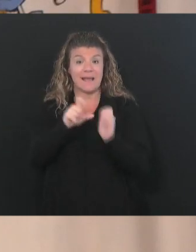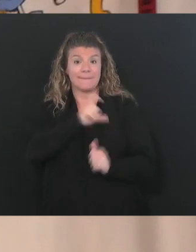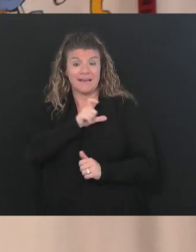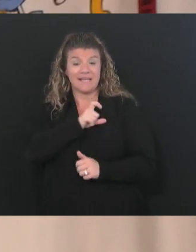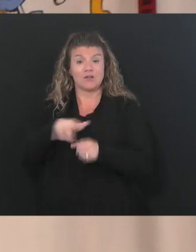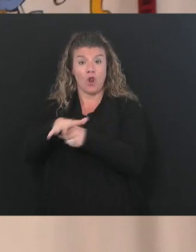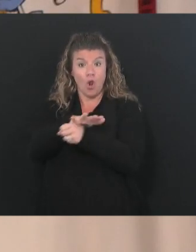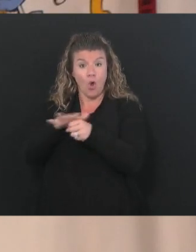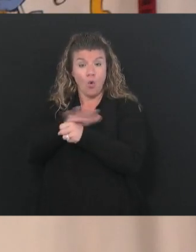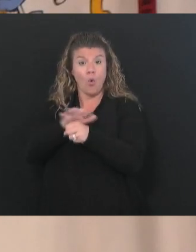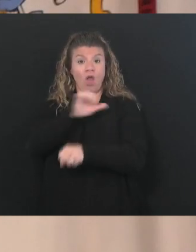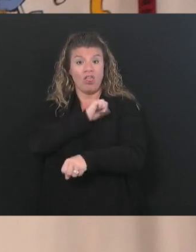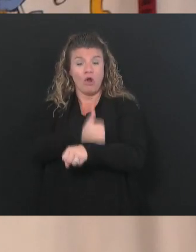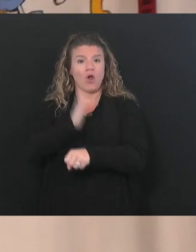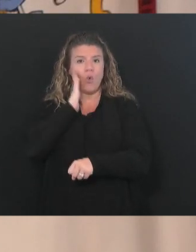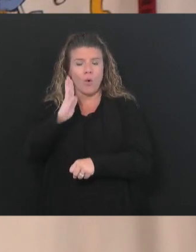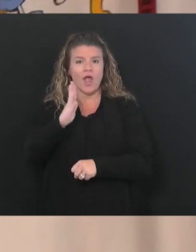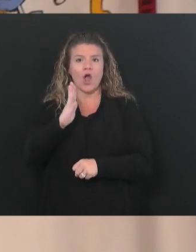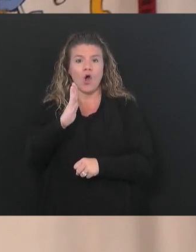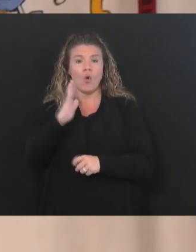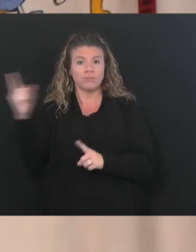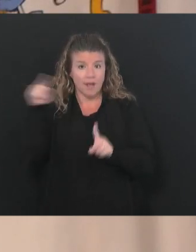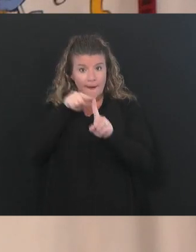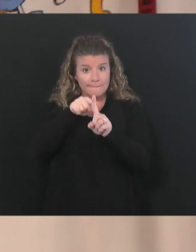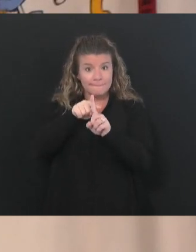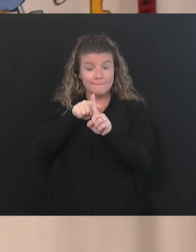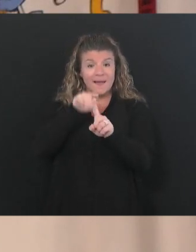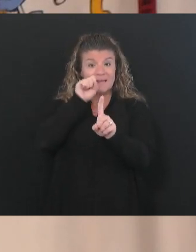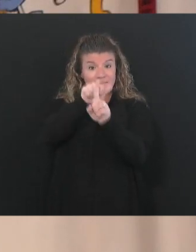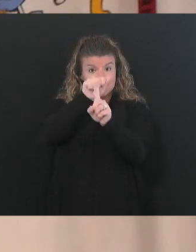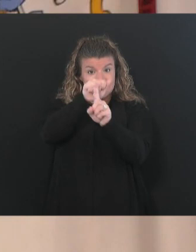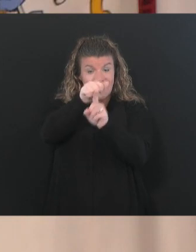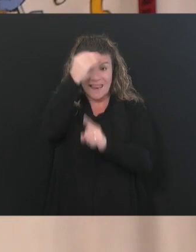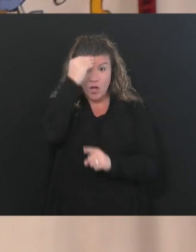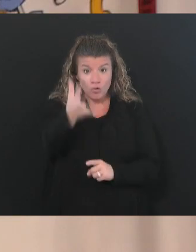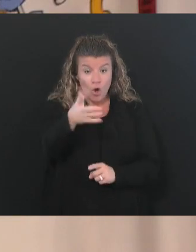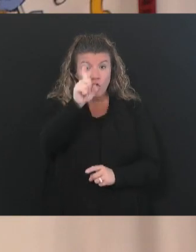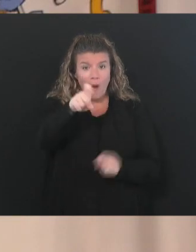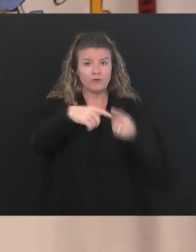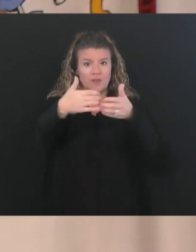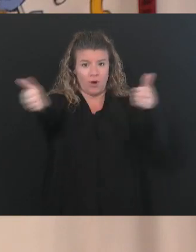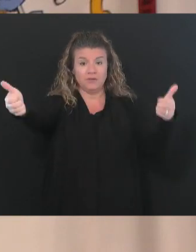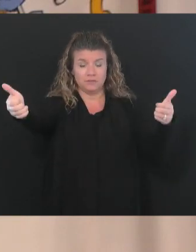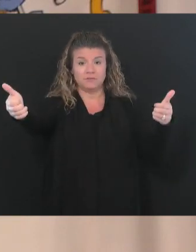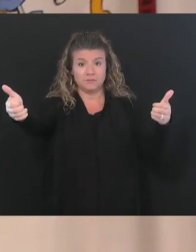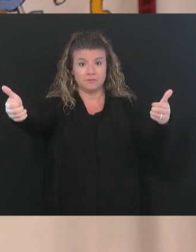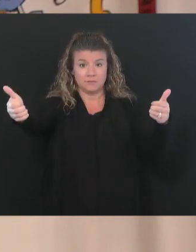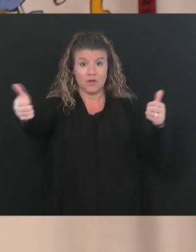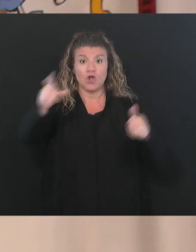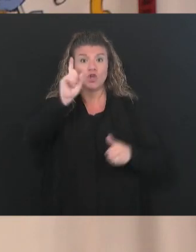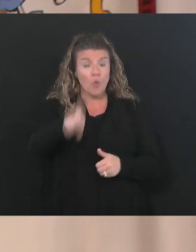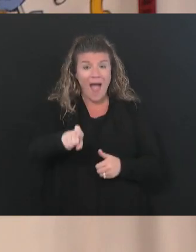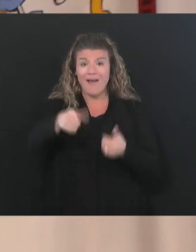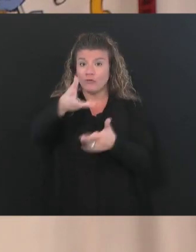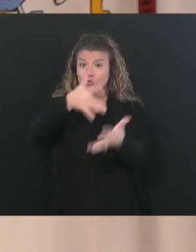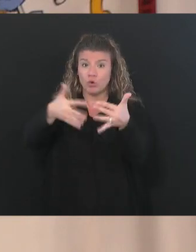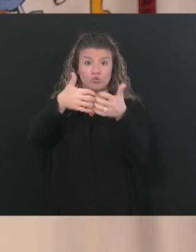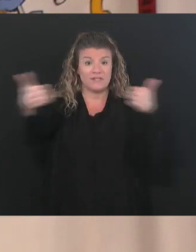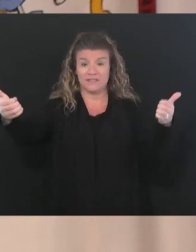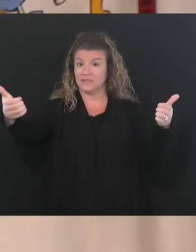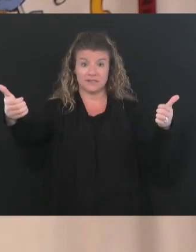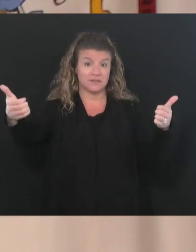local authorities are going to come and they're going to tell these people that they've got to disperse, they have to social distance,